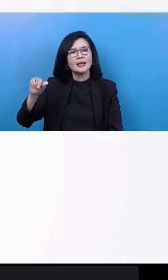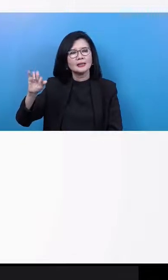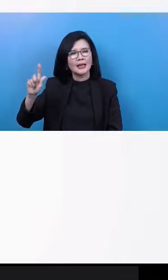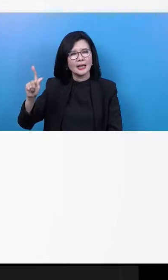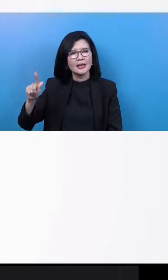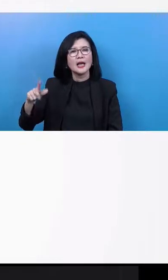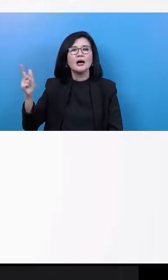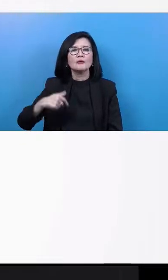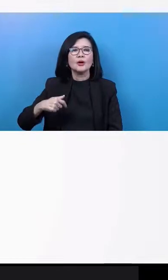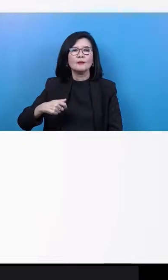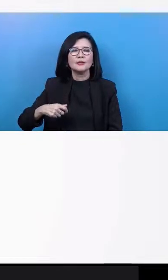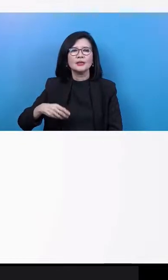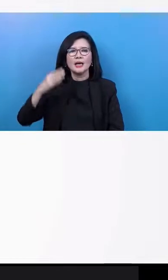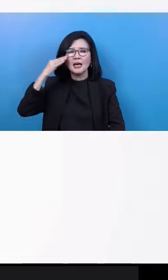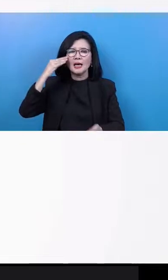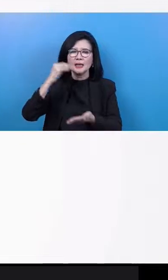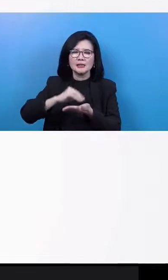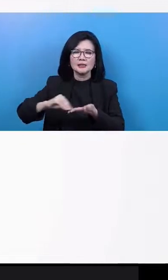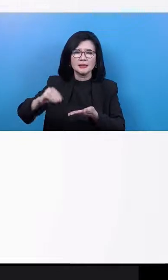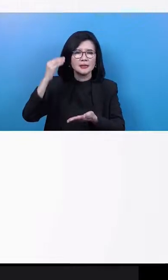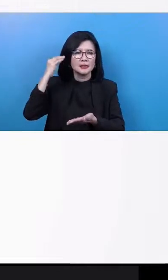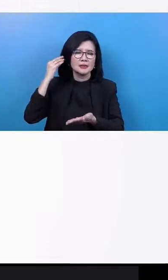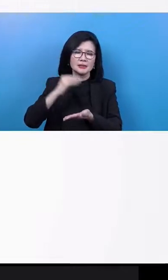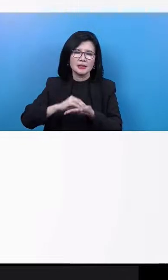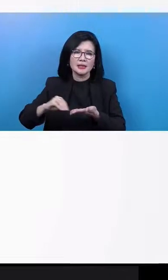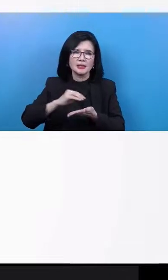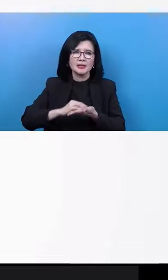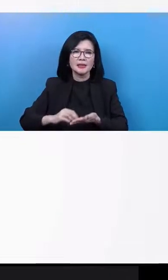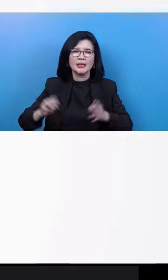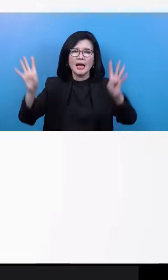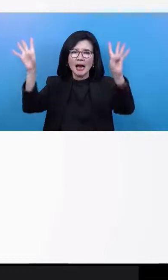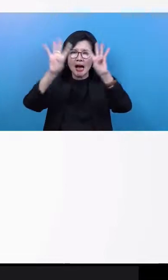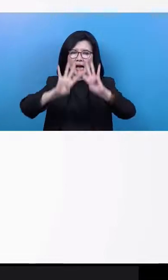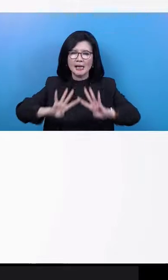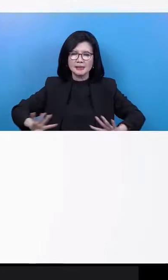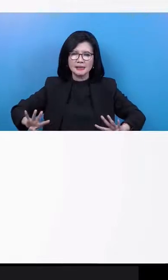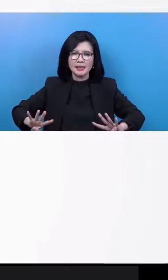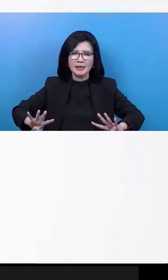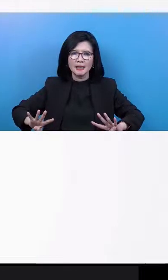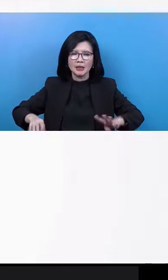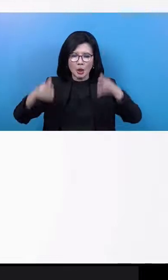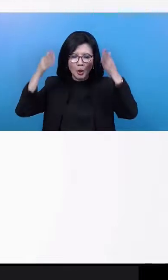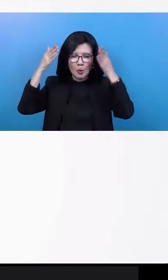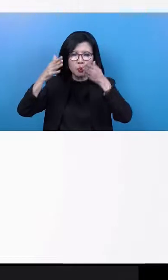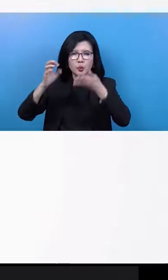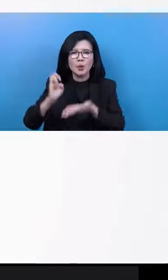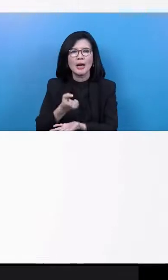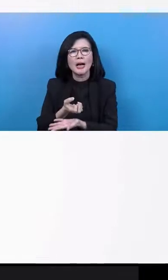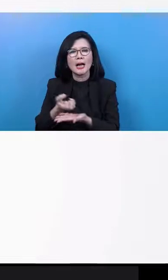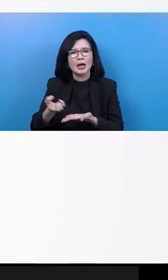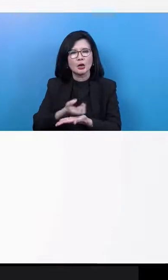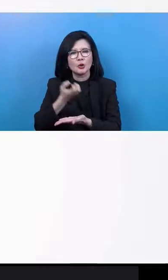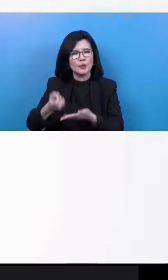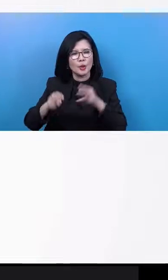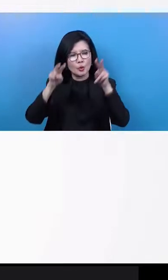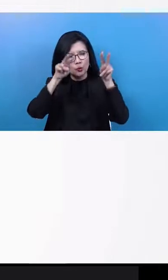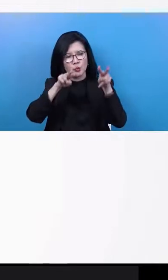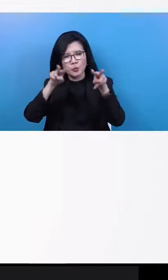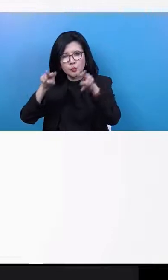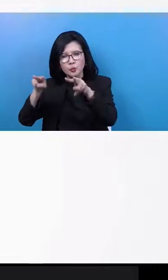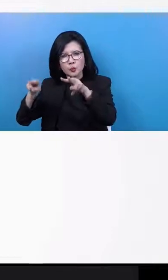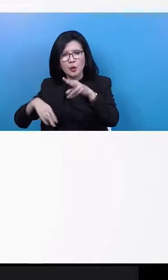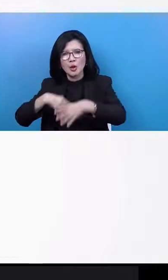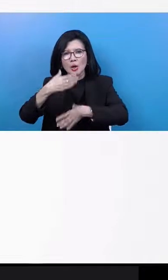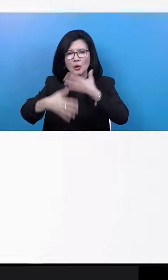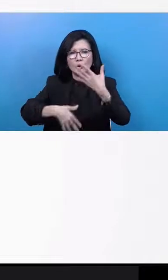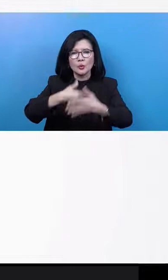holds a PhD in economics. He oversees the systematic monitoring and implementation of ASEAN's regional economic